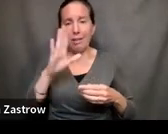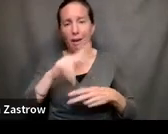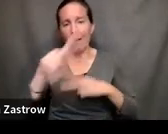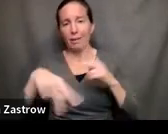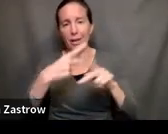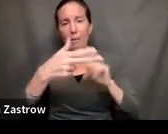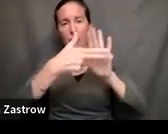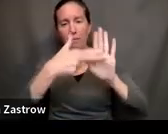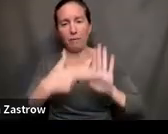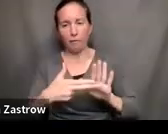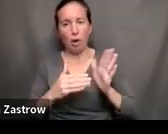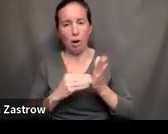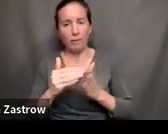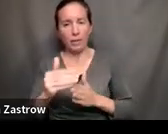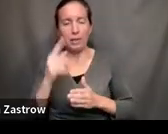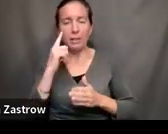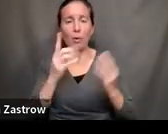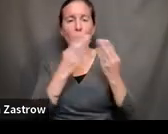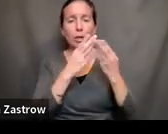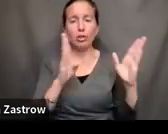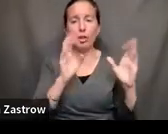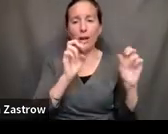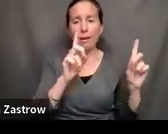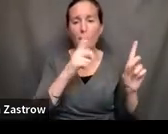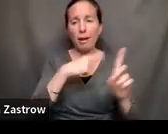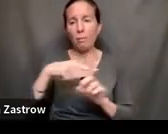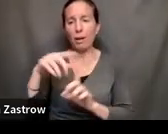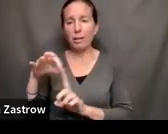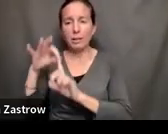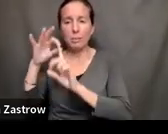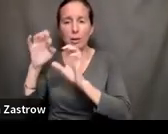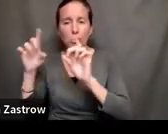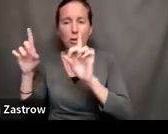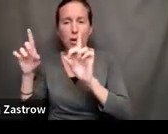see them a lot in gen ed, but also in special ed.